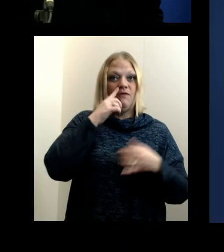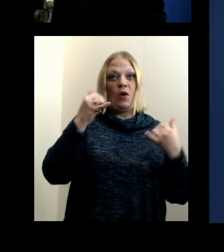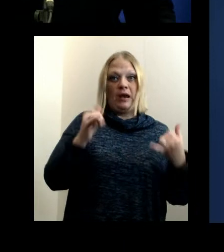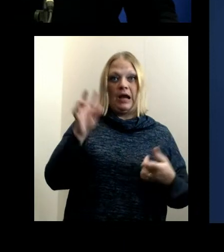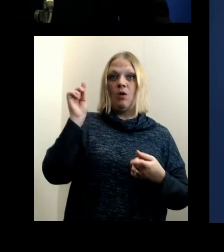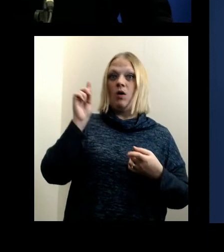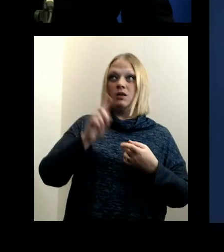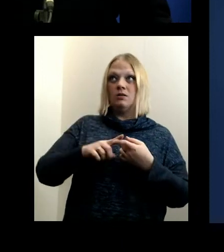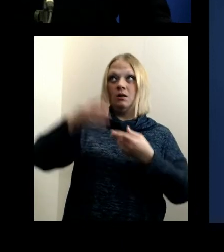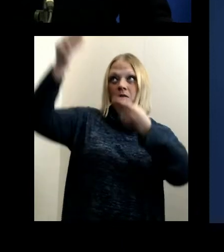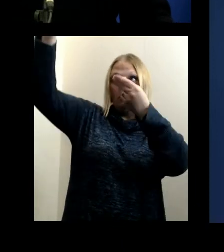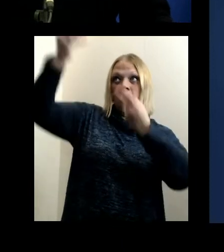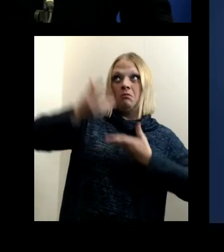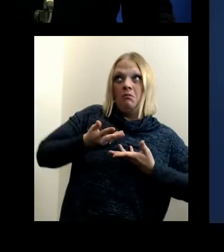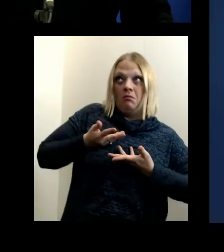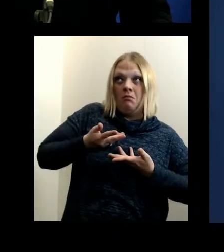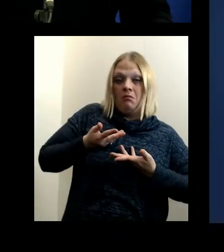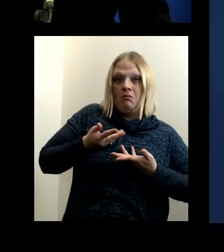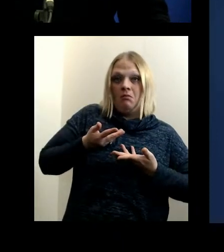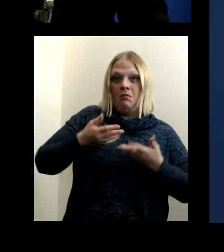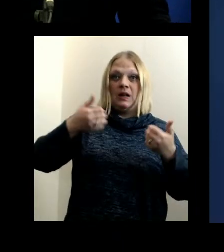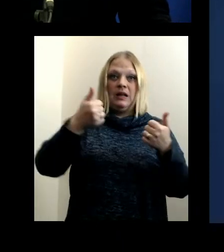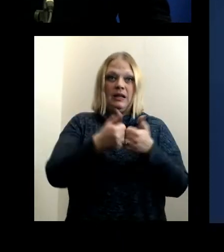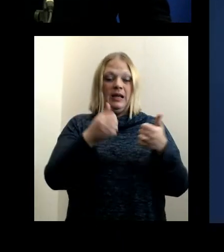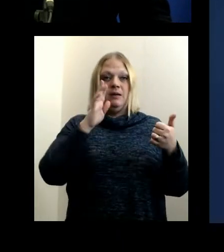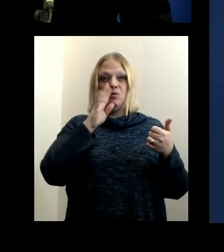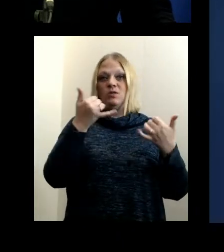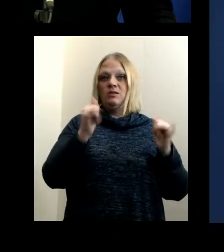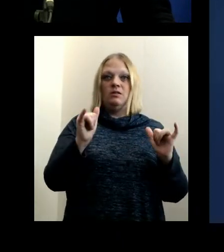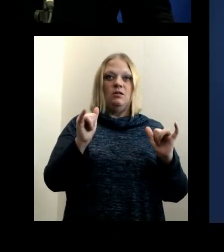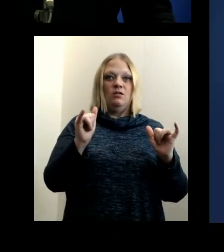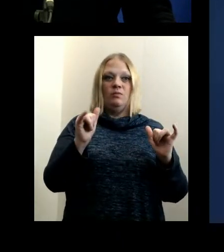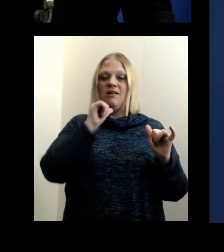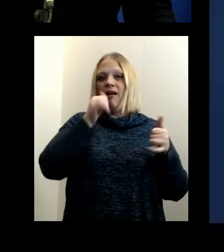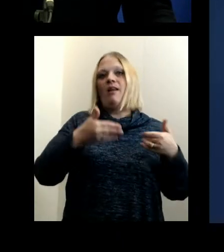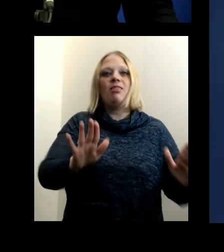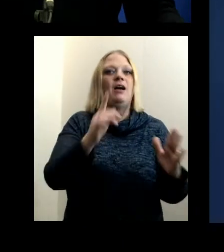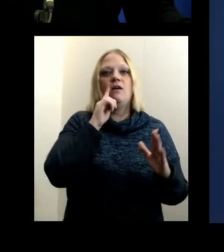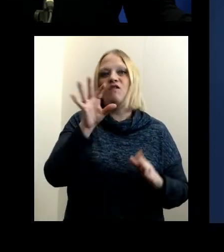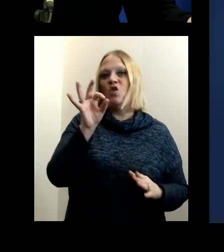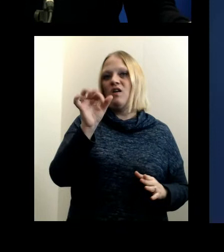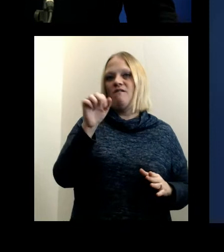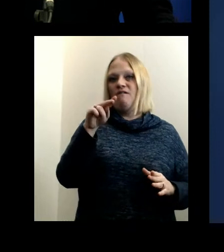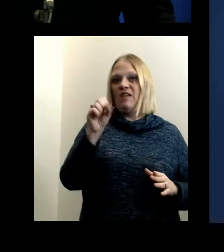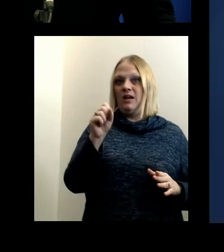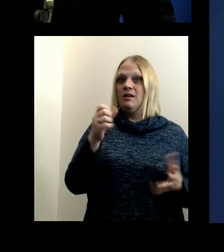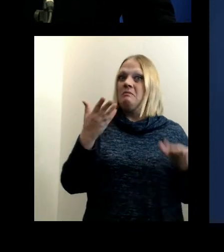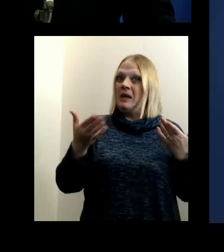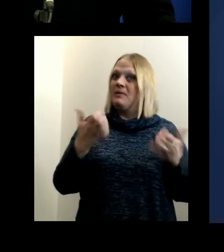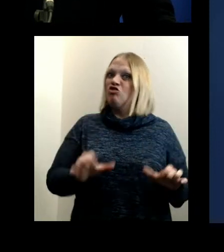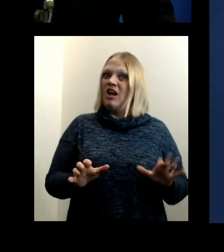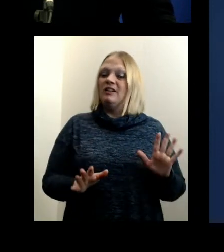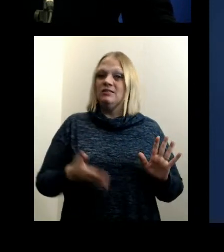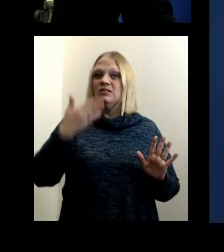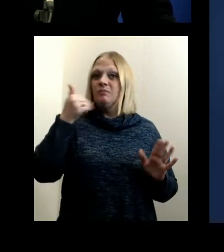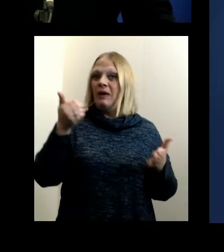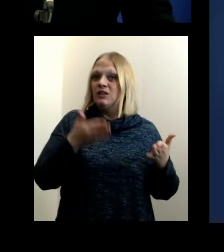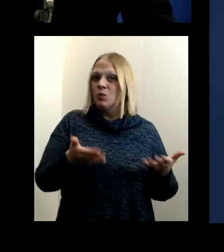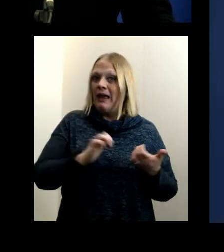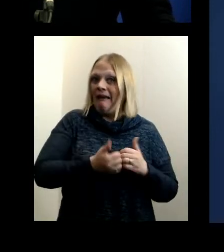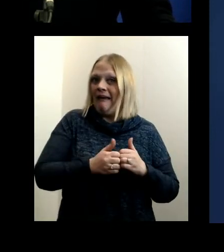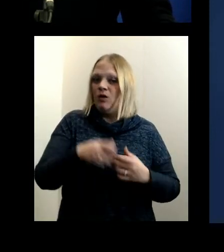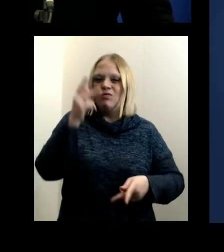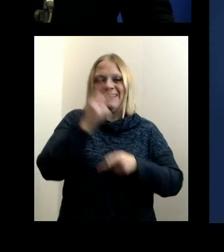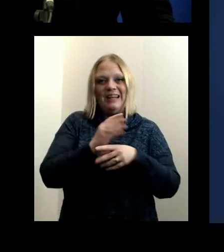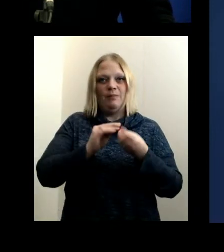receive a notification otherwise, the games will still be off limits to fans. There is a chance, though, and the best way to have that happen is to keep our